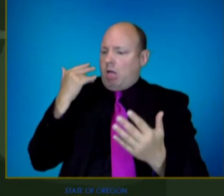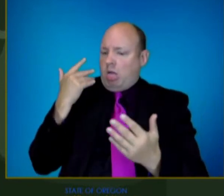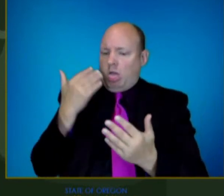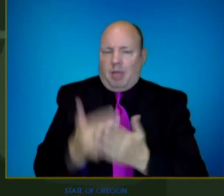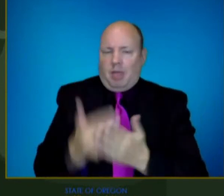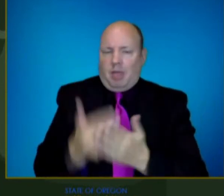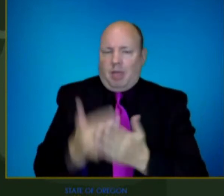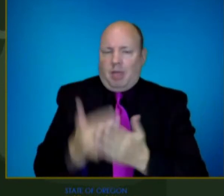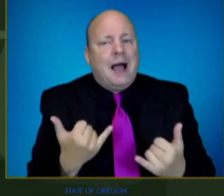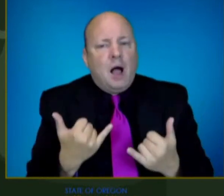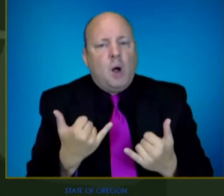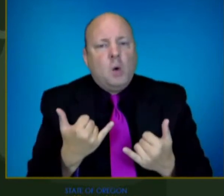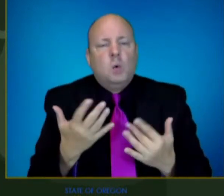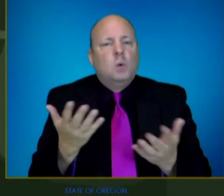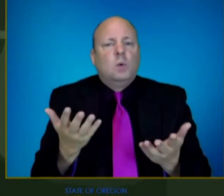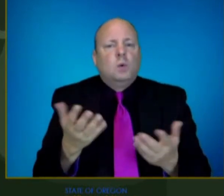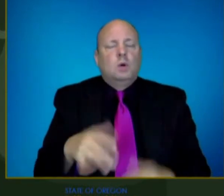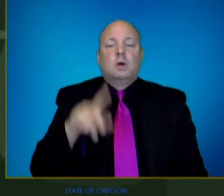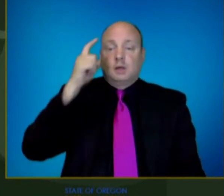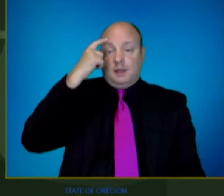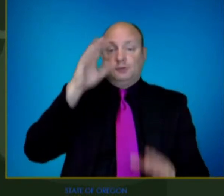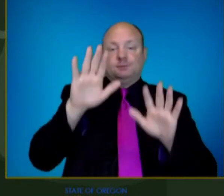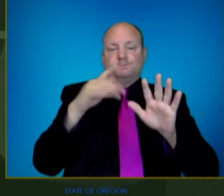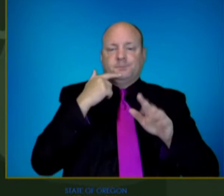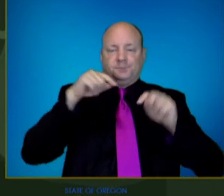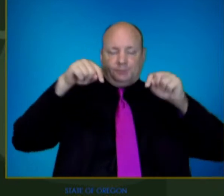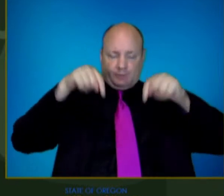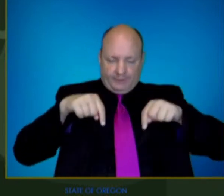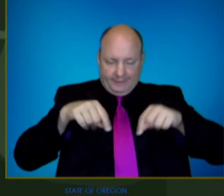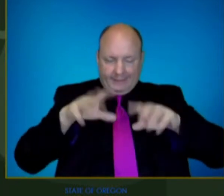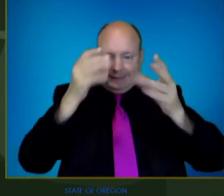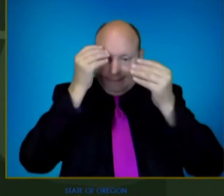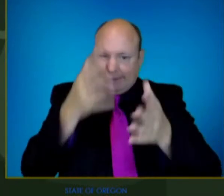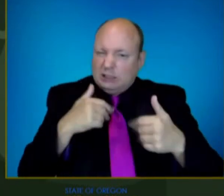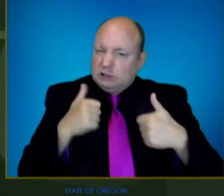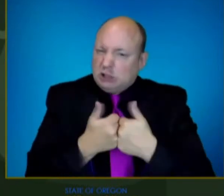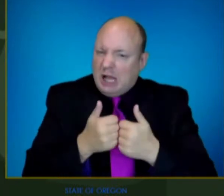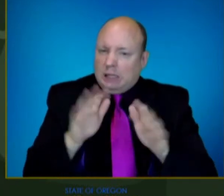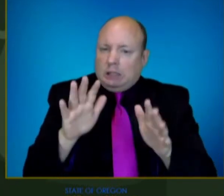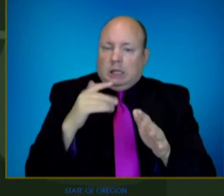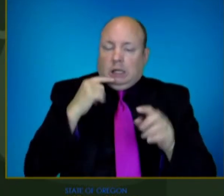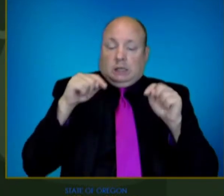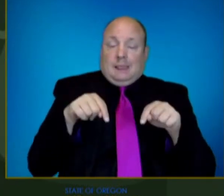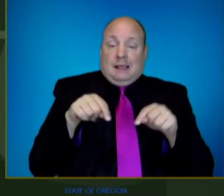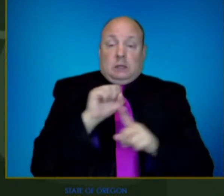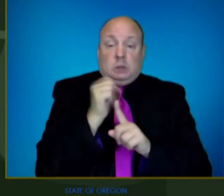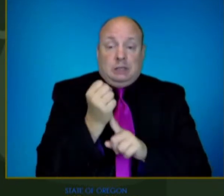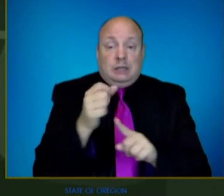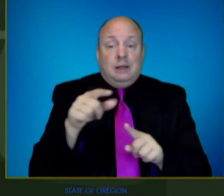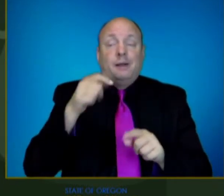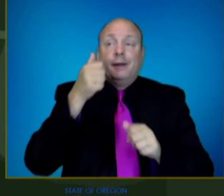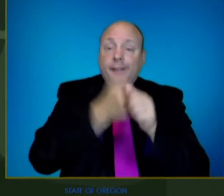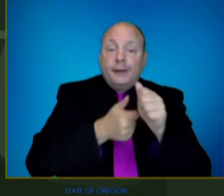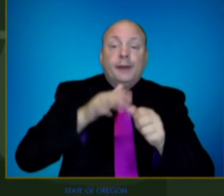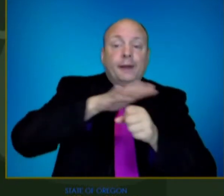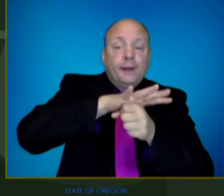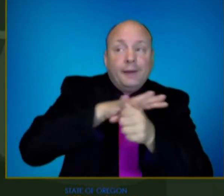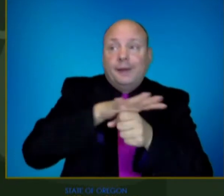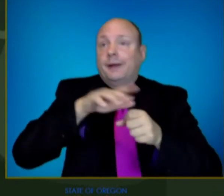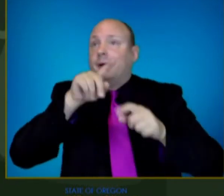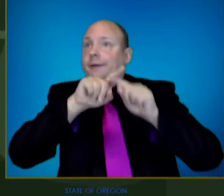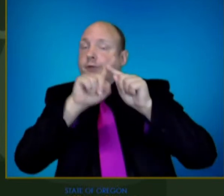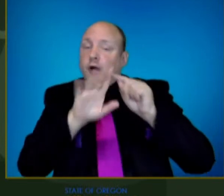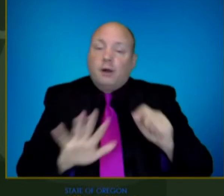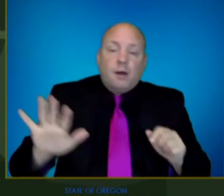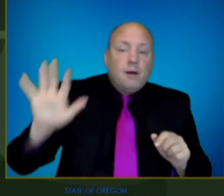earlier, I expected local elected officials to do the right thing and step up and protect and preserve